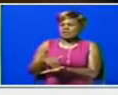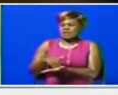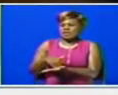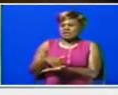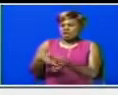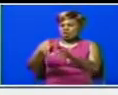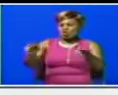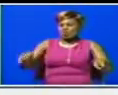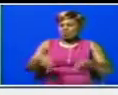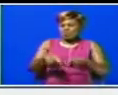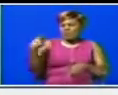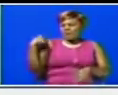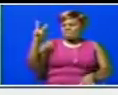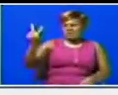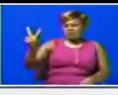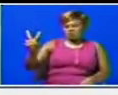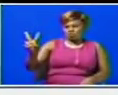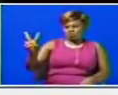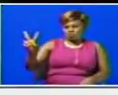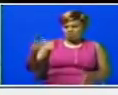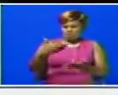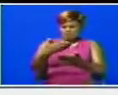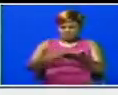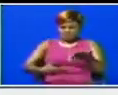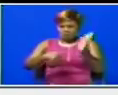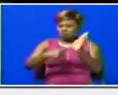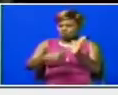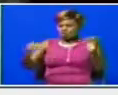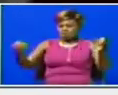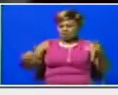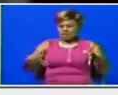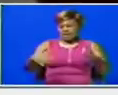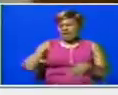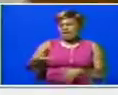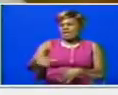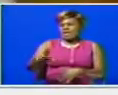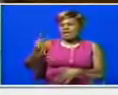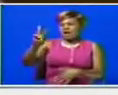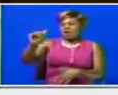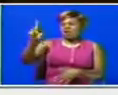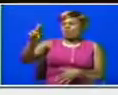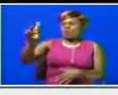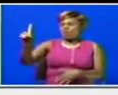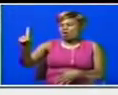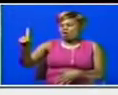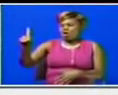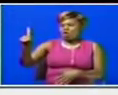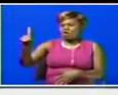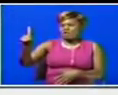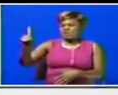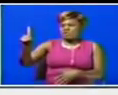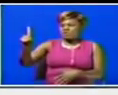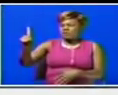2. Yes, the form indicates clearly the constituency, the ward, the station,